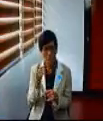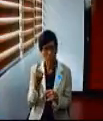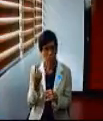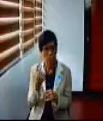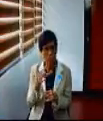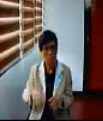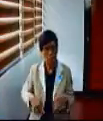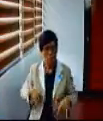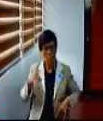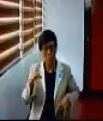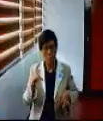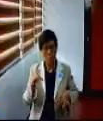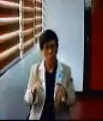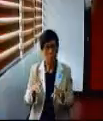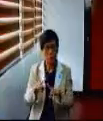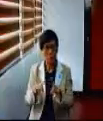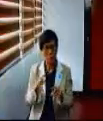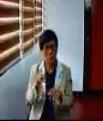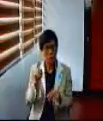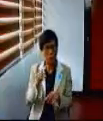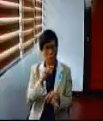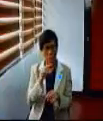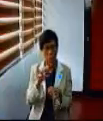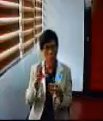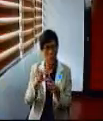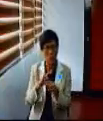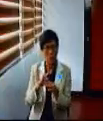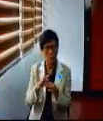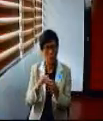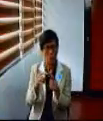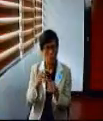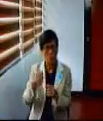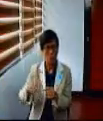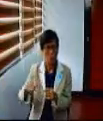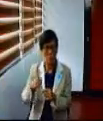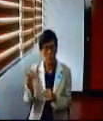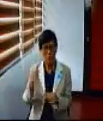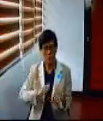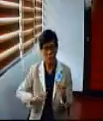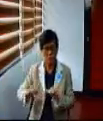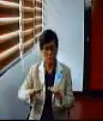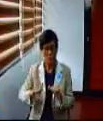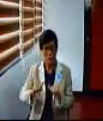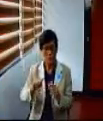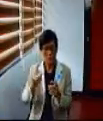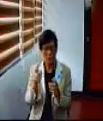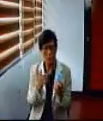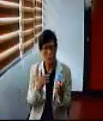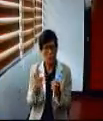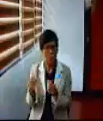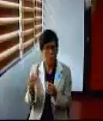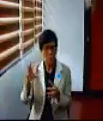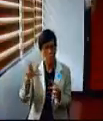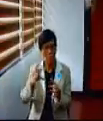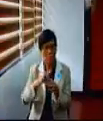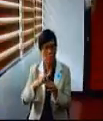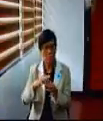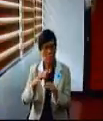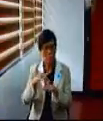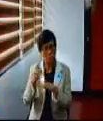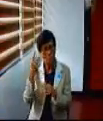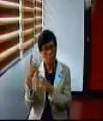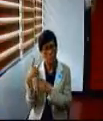contribute, but they must not be linked to any other activity. And that linkage, cause, contribute,